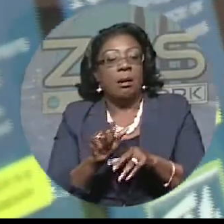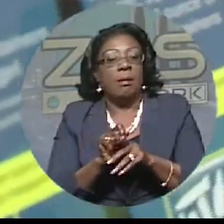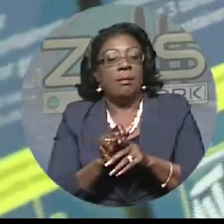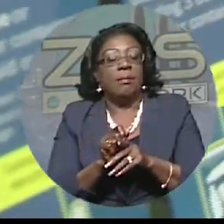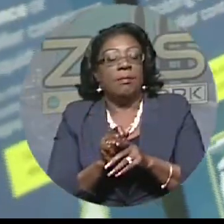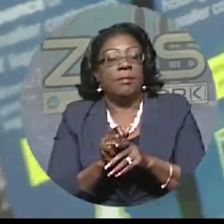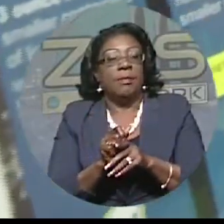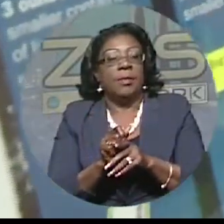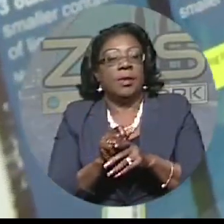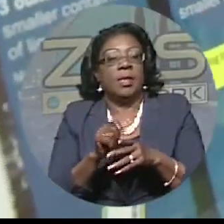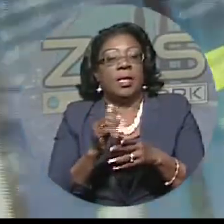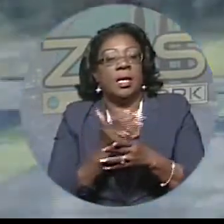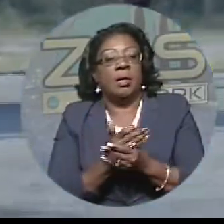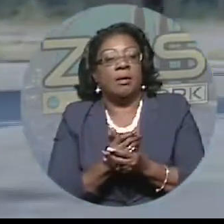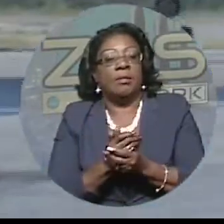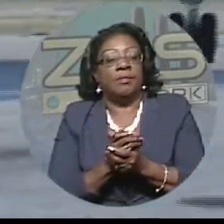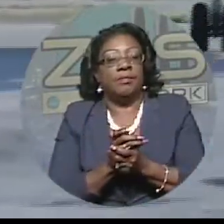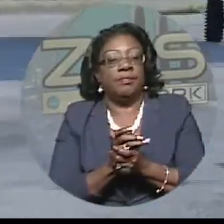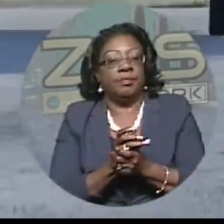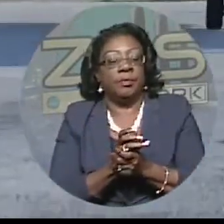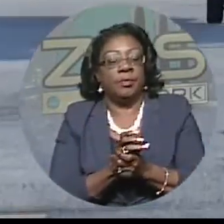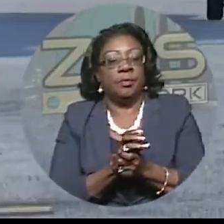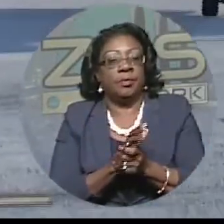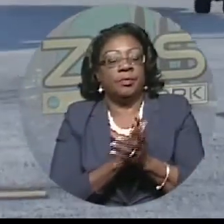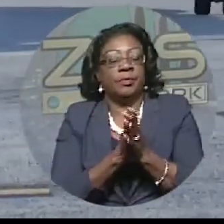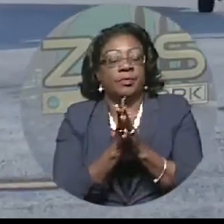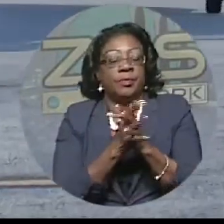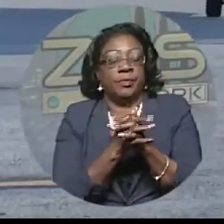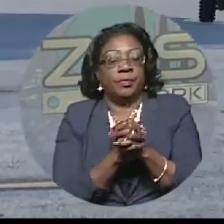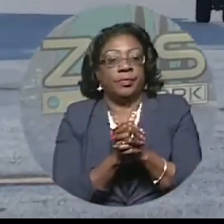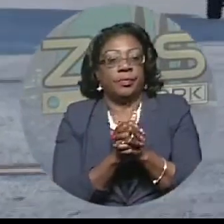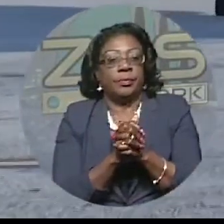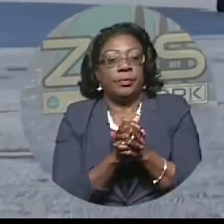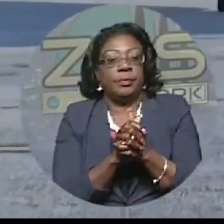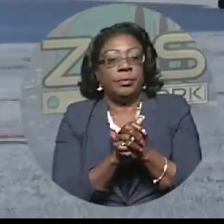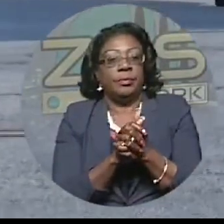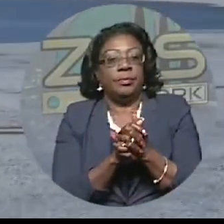flights between Florida and Abaco. Jimenita Swain, ZNS Network News.